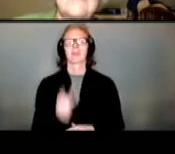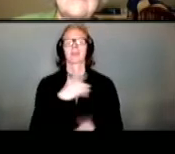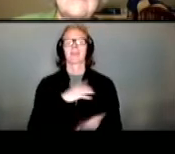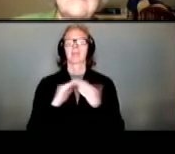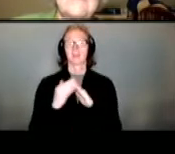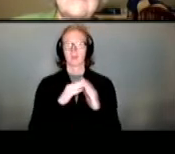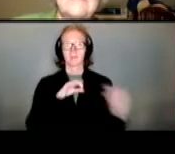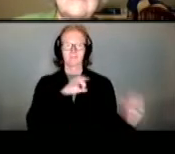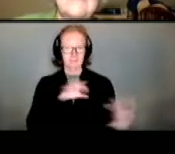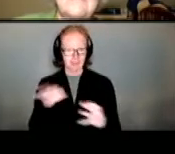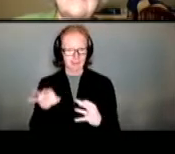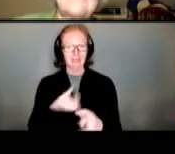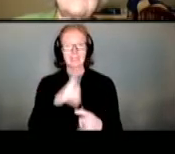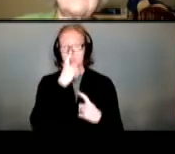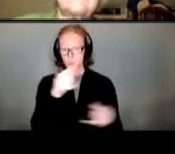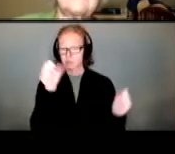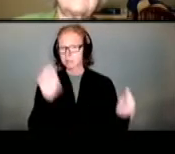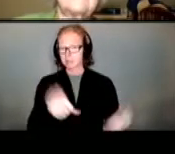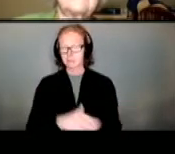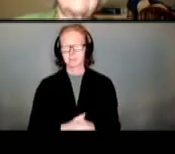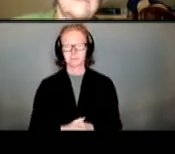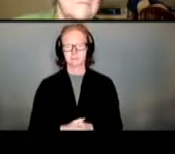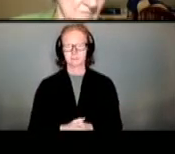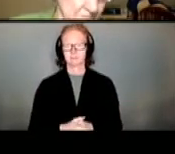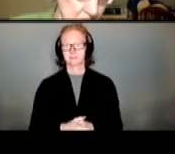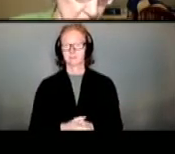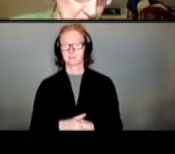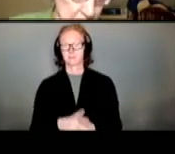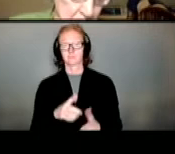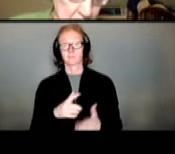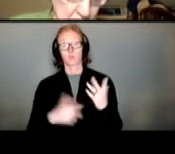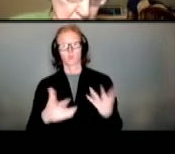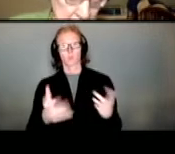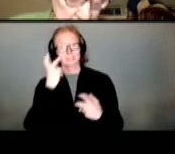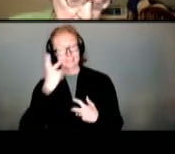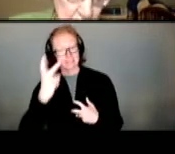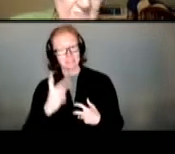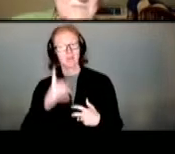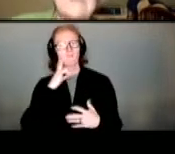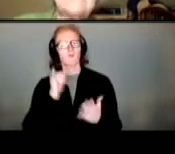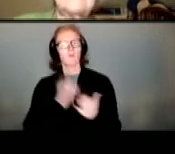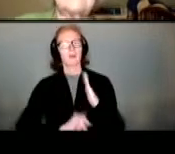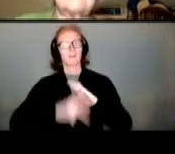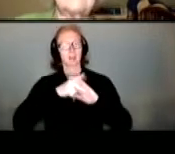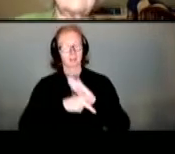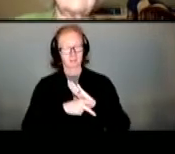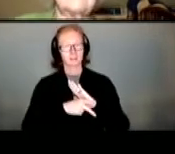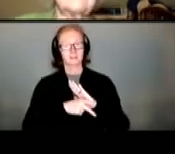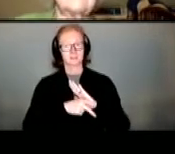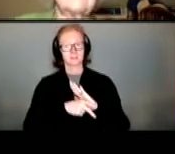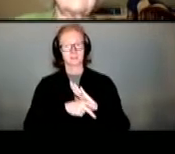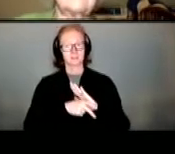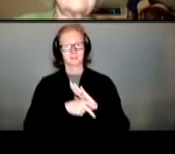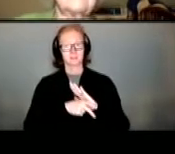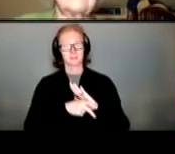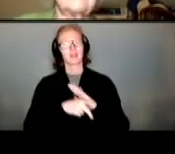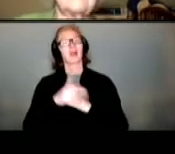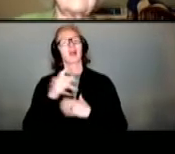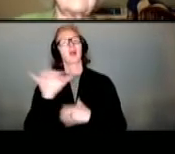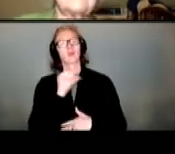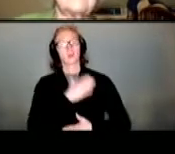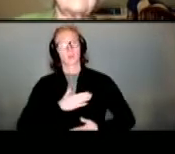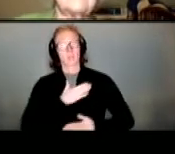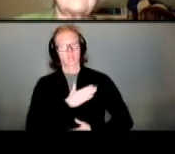and feedback on what you would like to see in a policy. So we appreciate that you